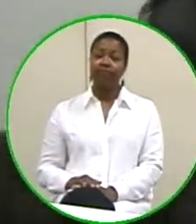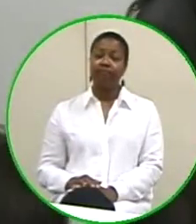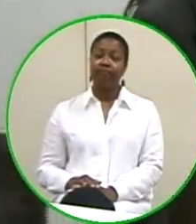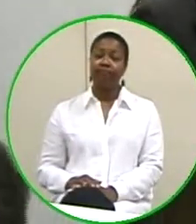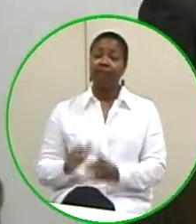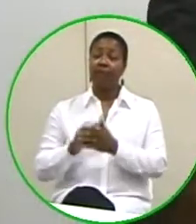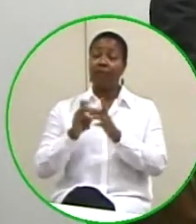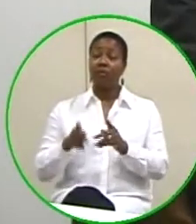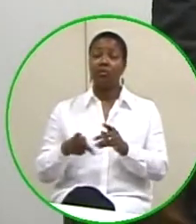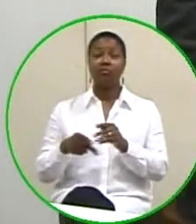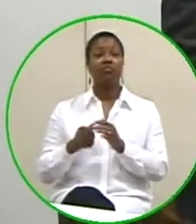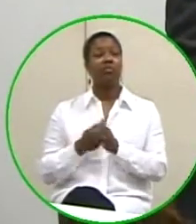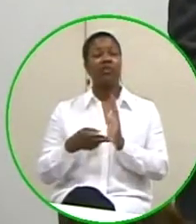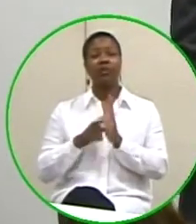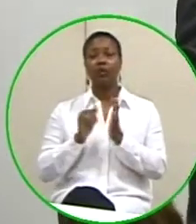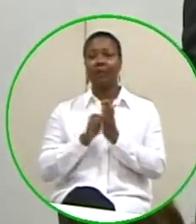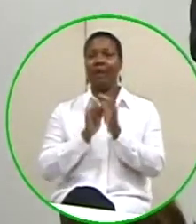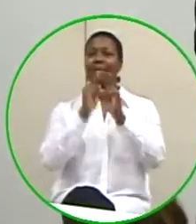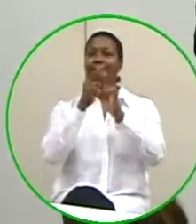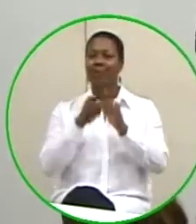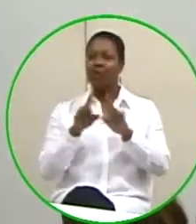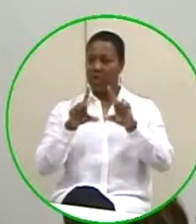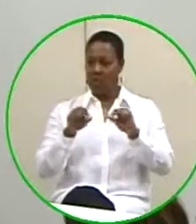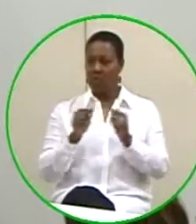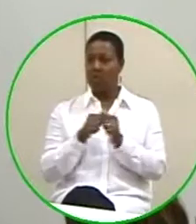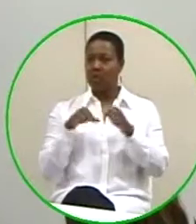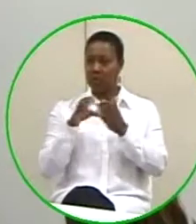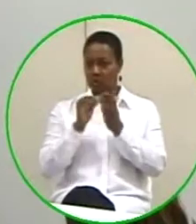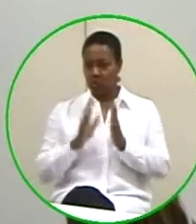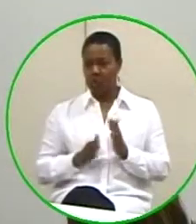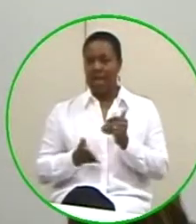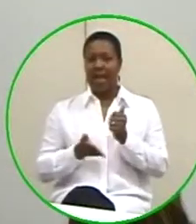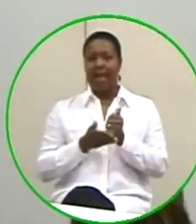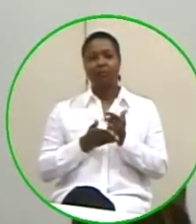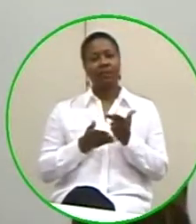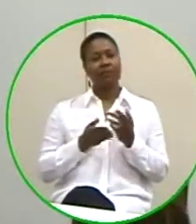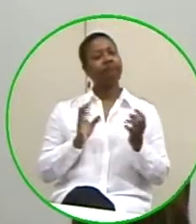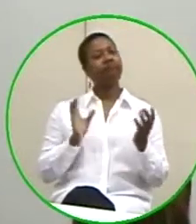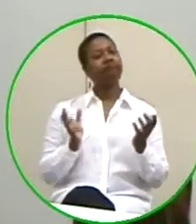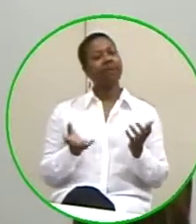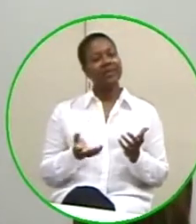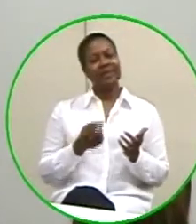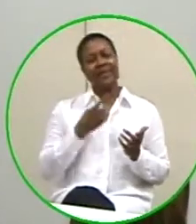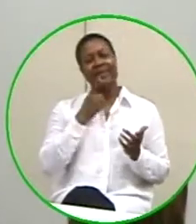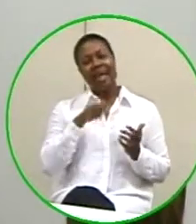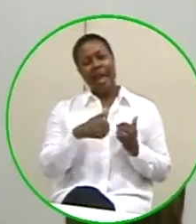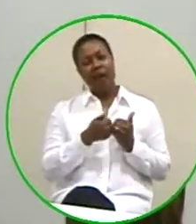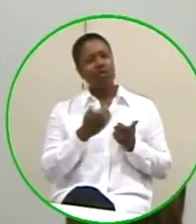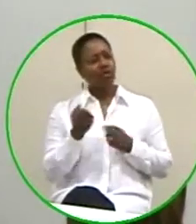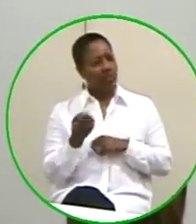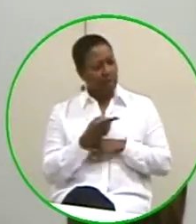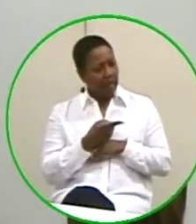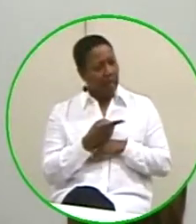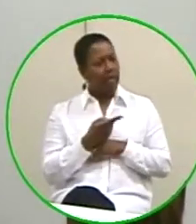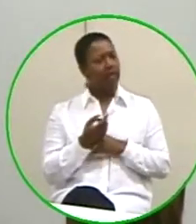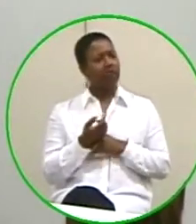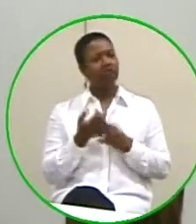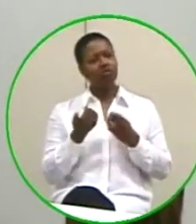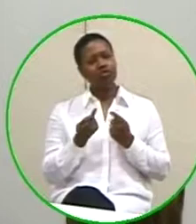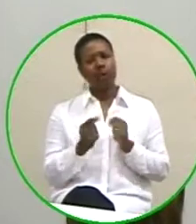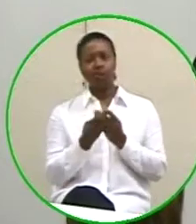who then goes through that behavior, that point card with them, helps debrief them and say, what could you do, does some problem solving.